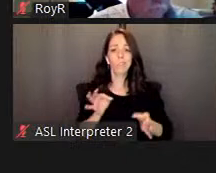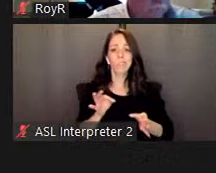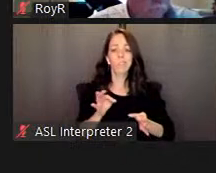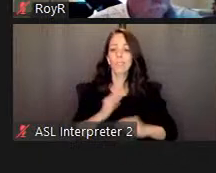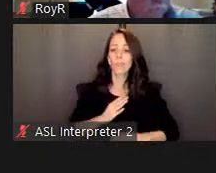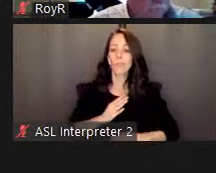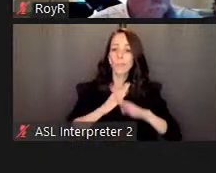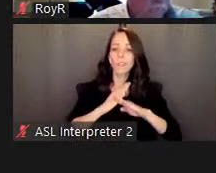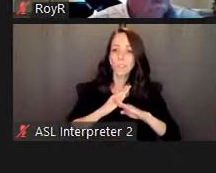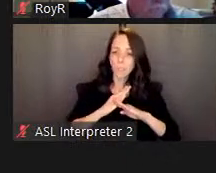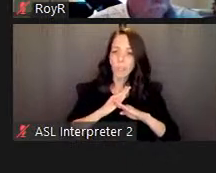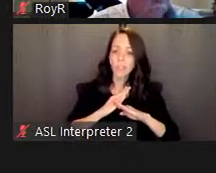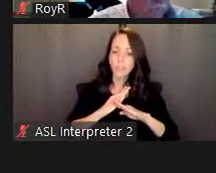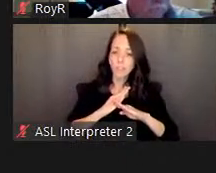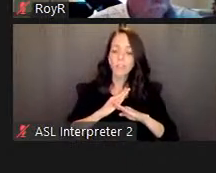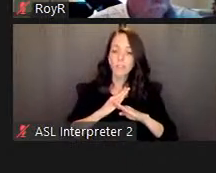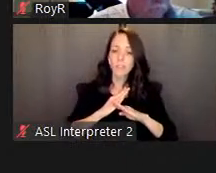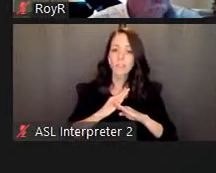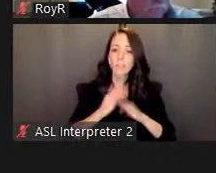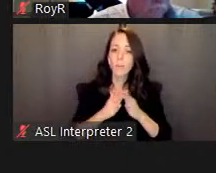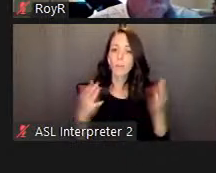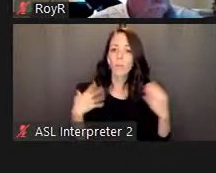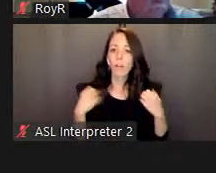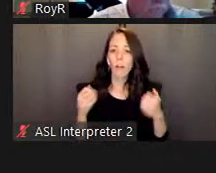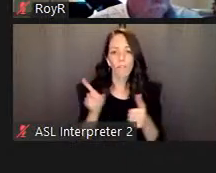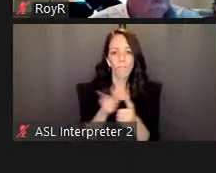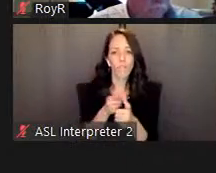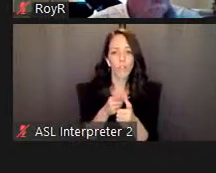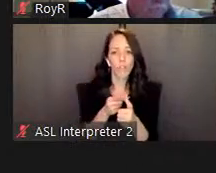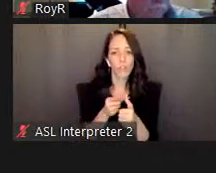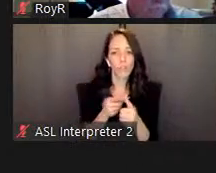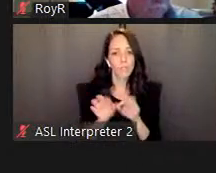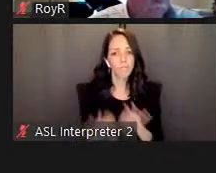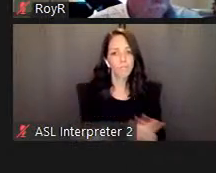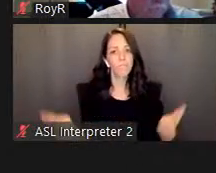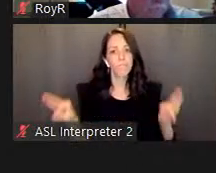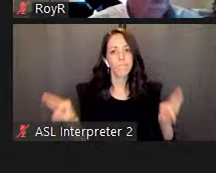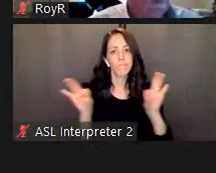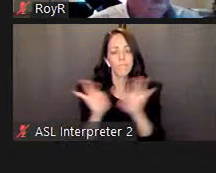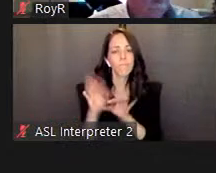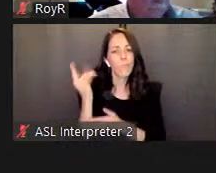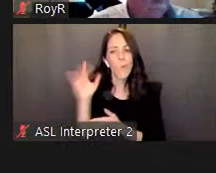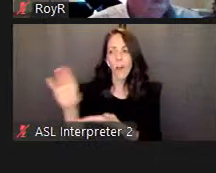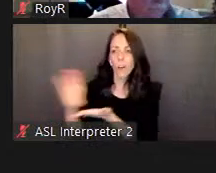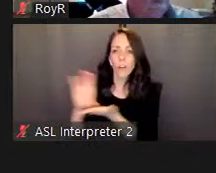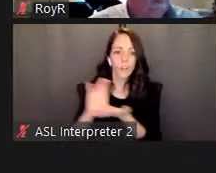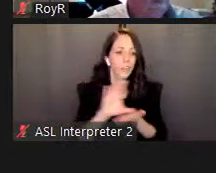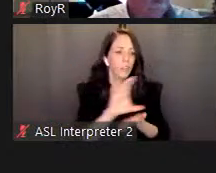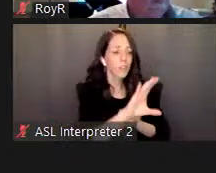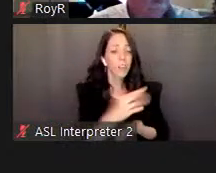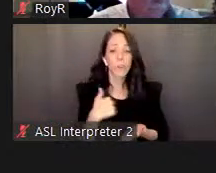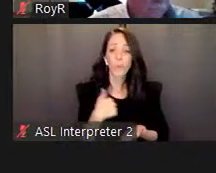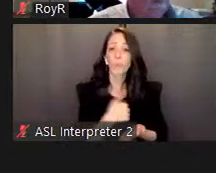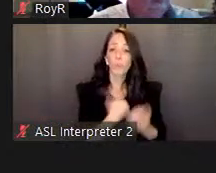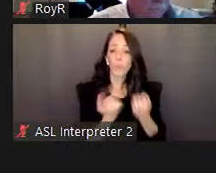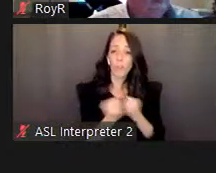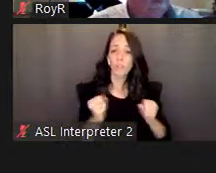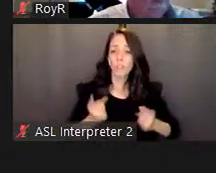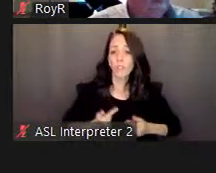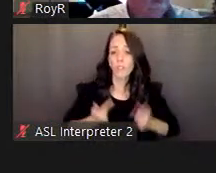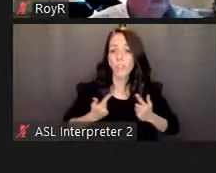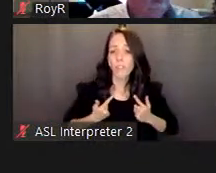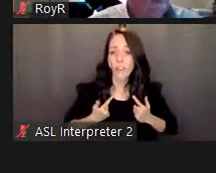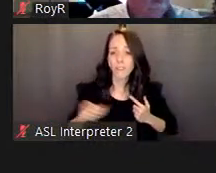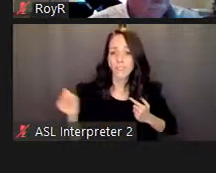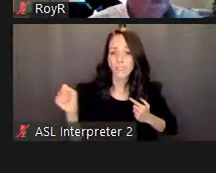health first with ARPA dollars, because through this investment, Washington County is saving lives. Our role